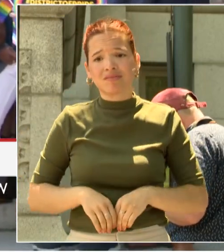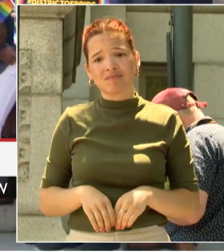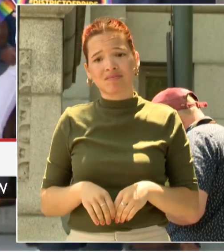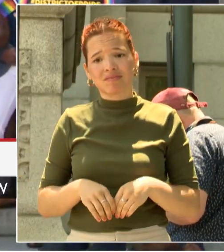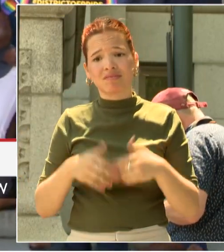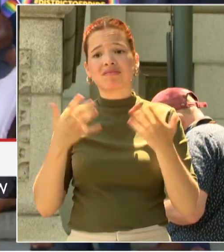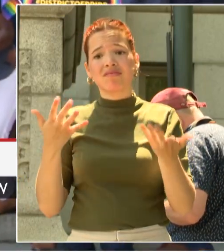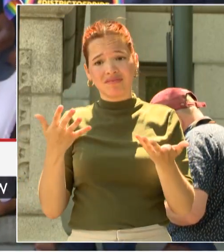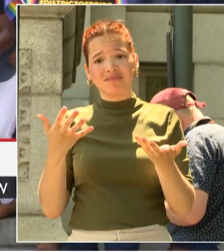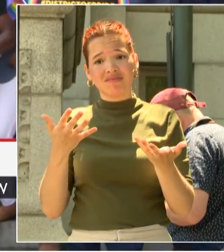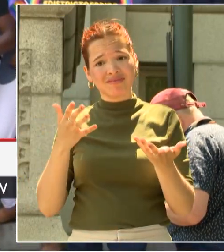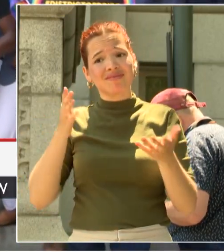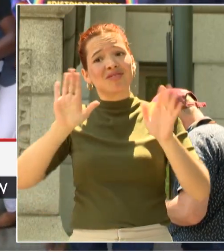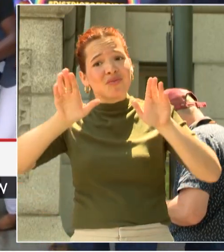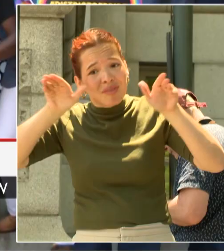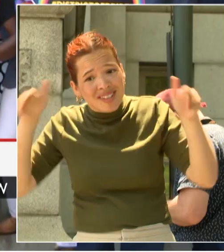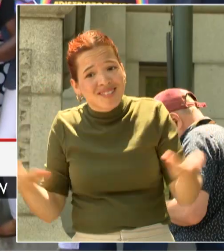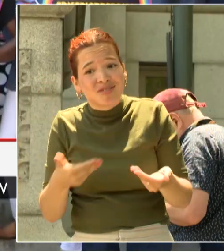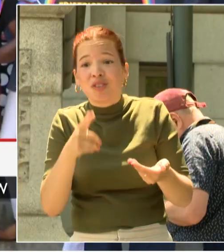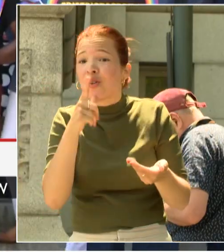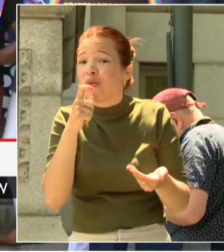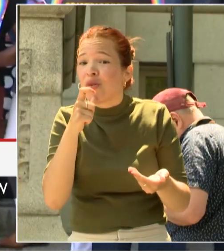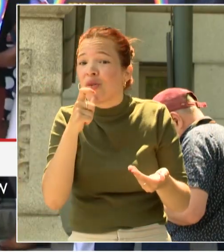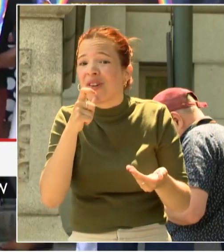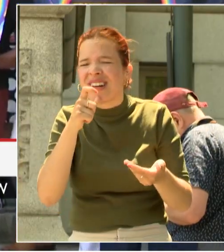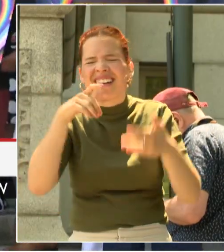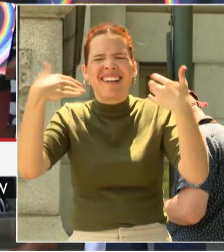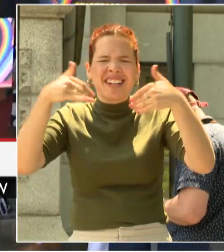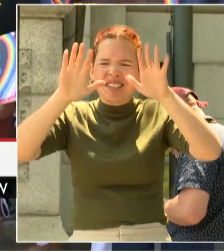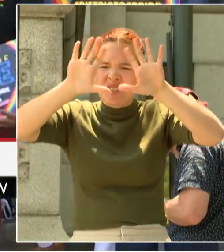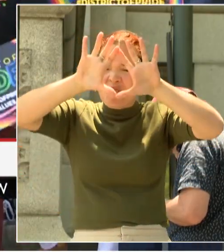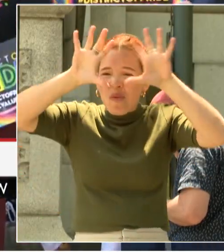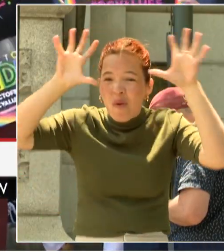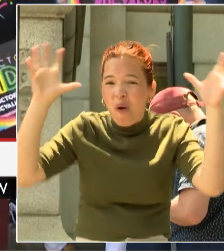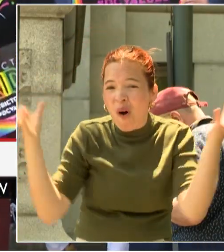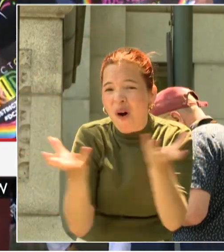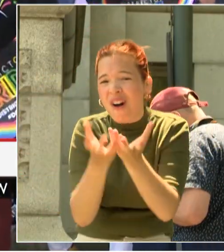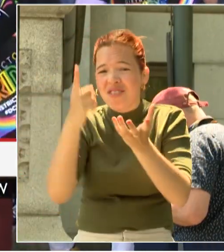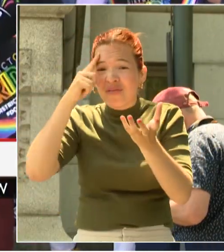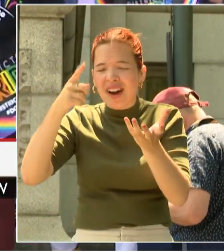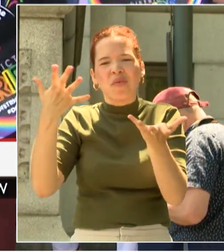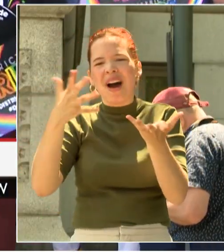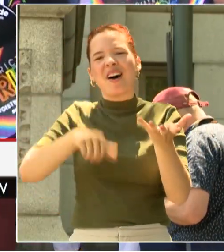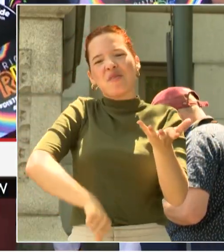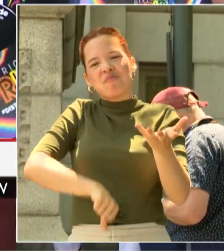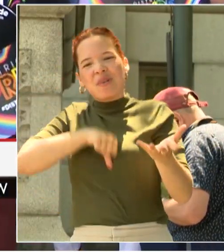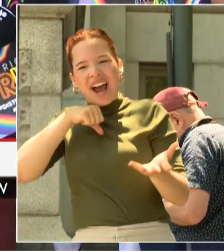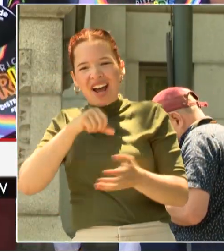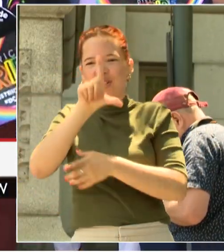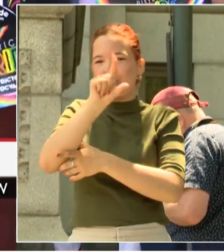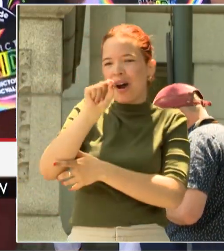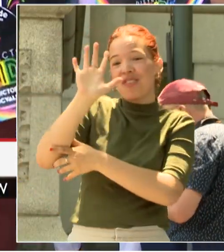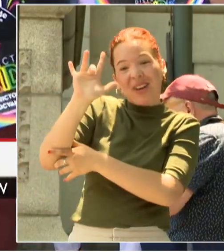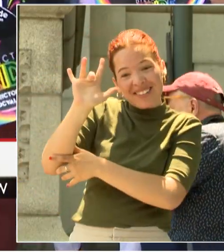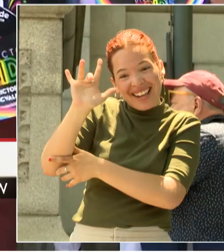to be welcoming the entire world for World Pride